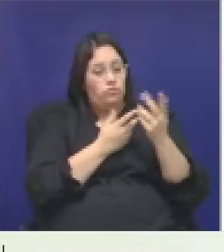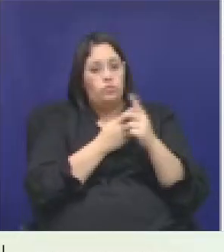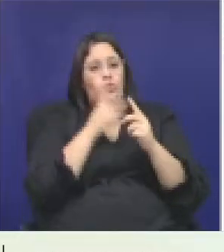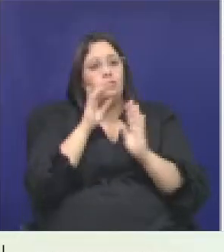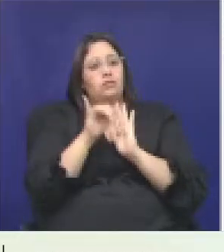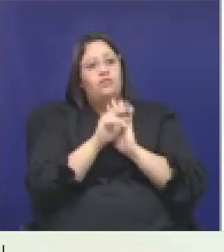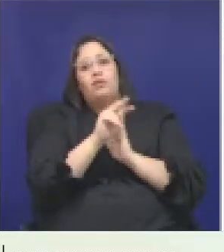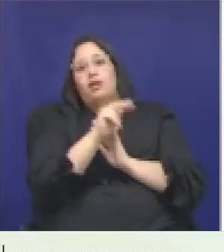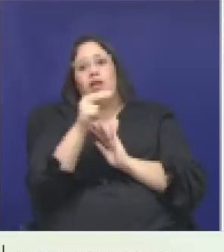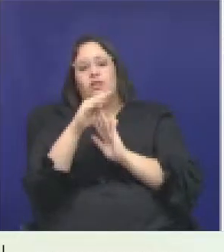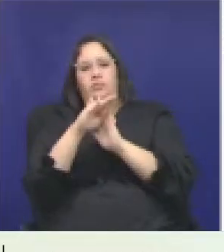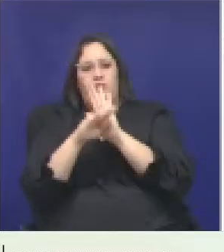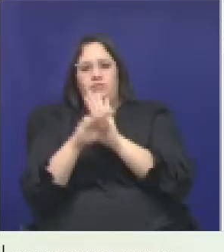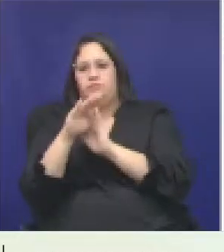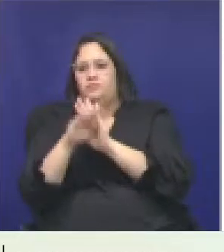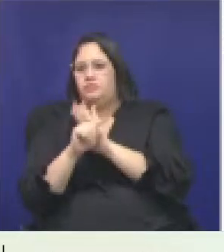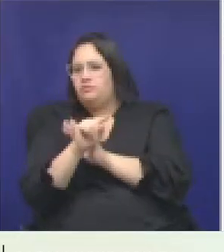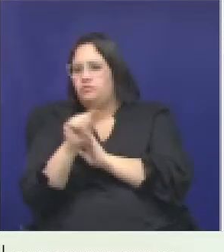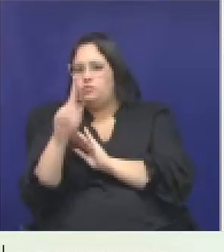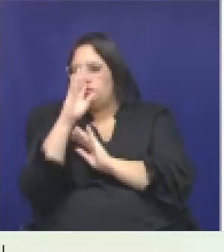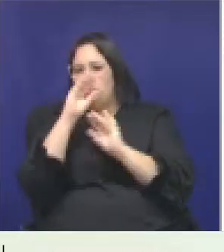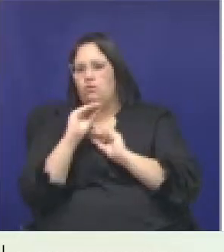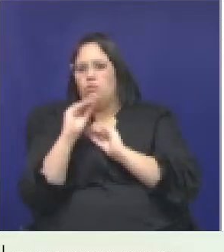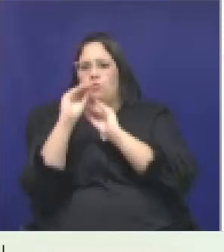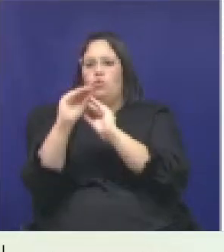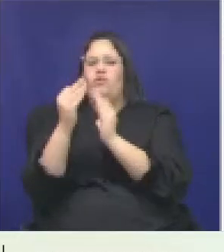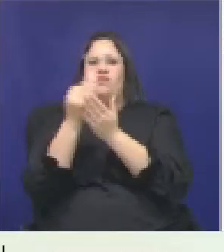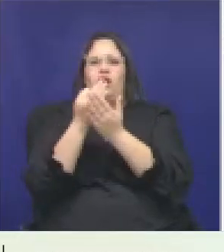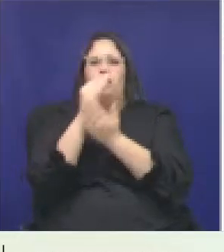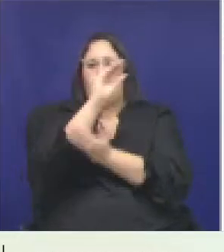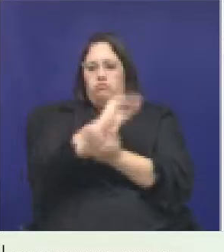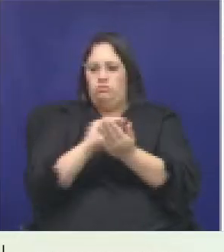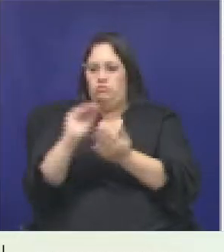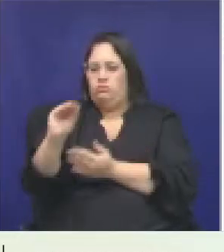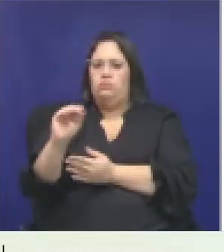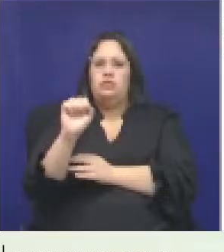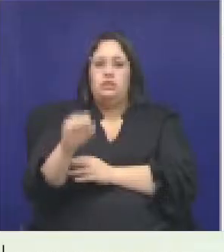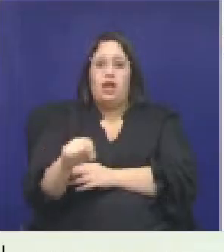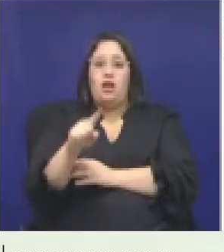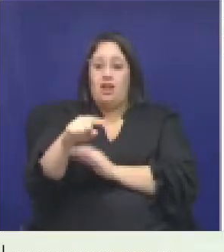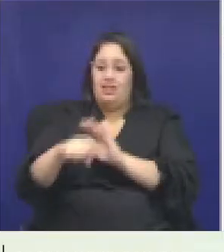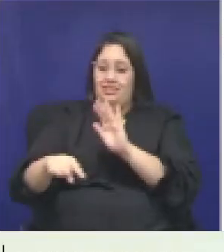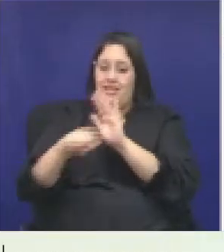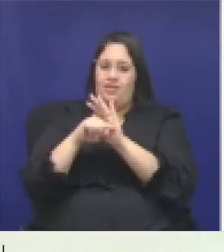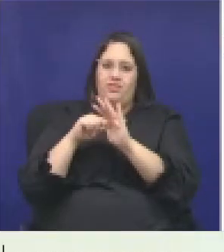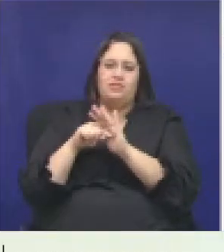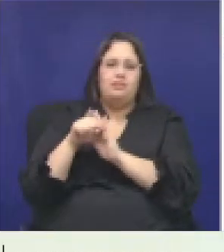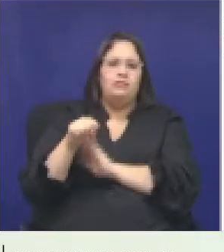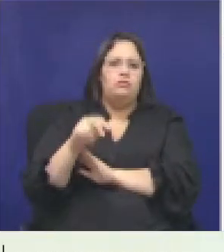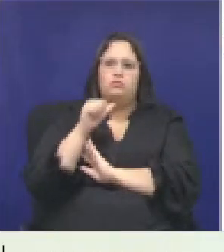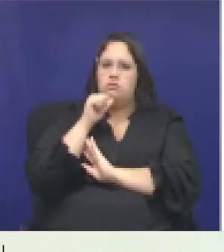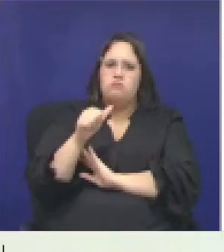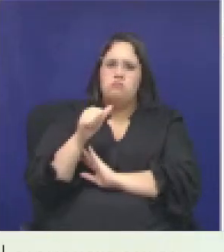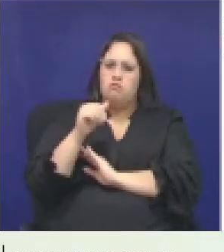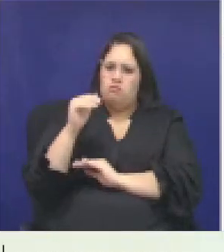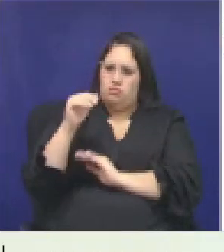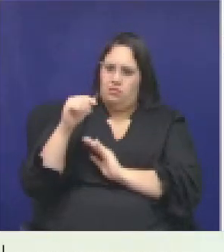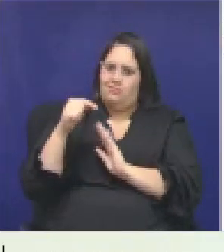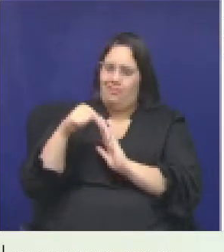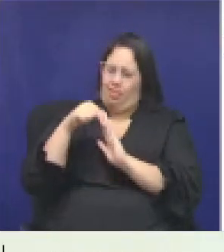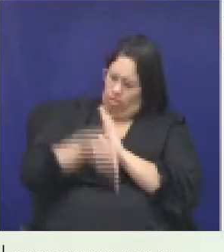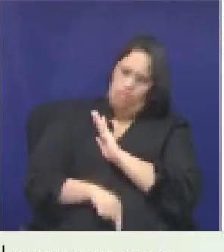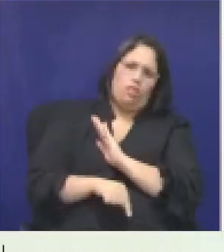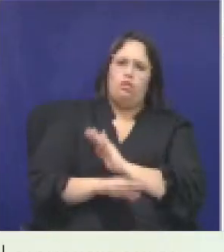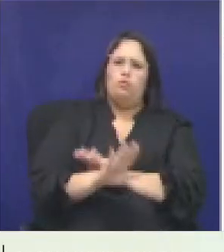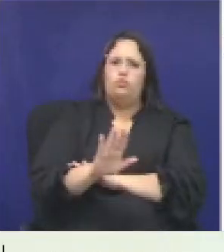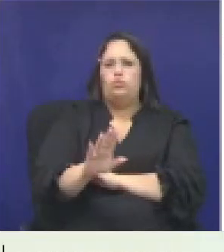identify other programs that we can move funding from. And this deficit is not insurmountable. And it